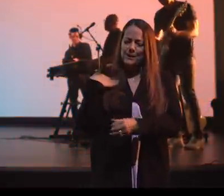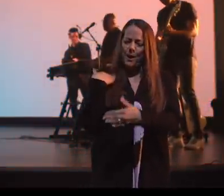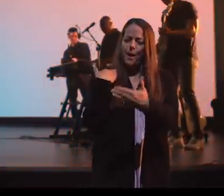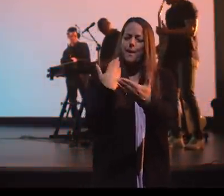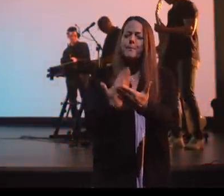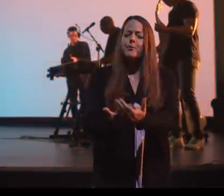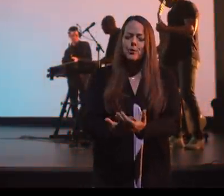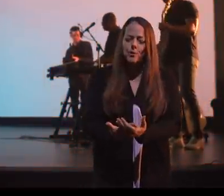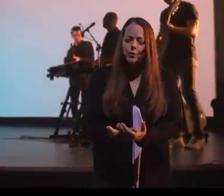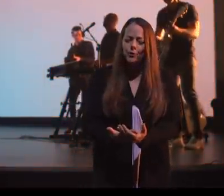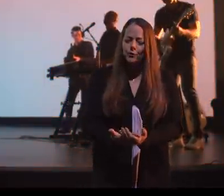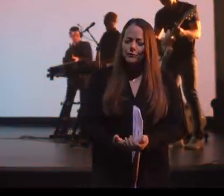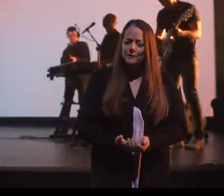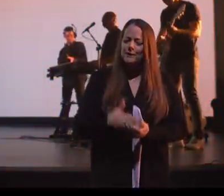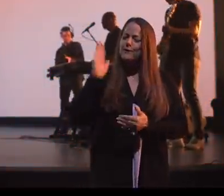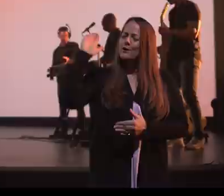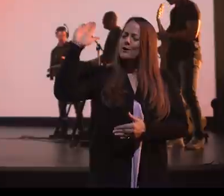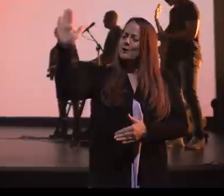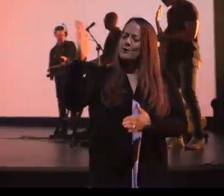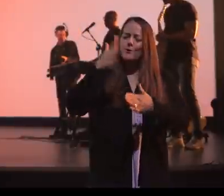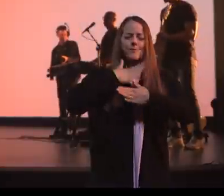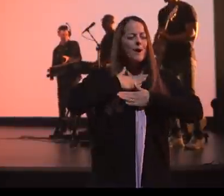Your buried body